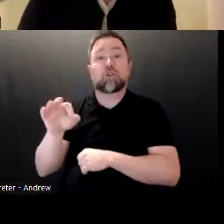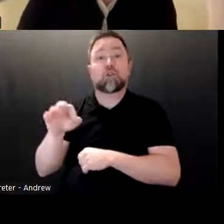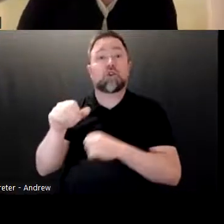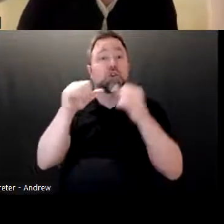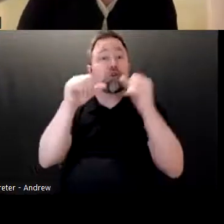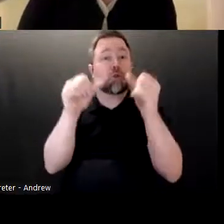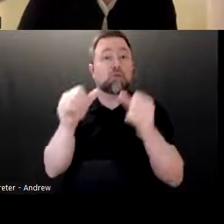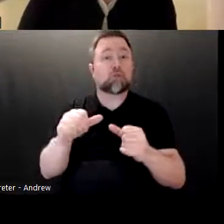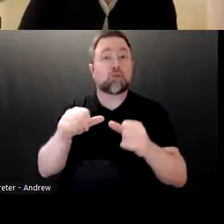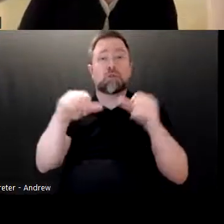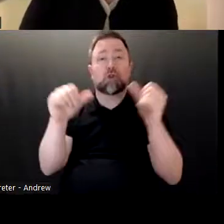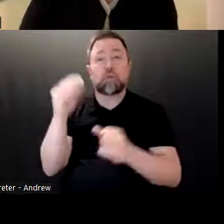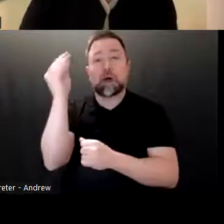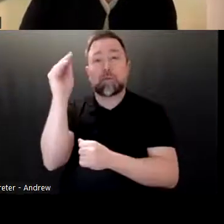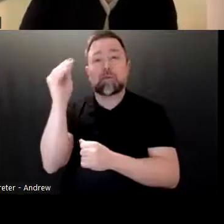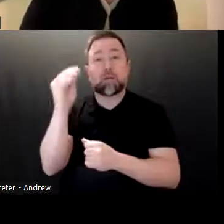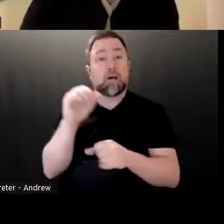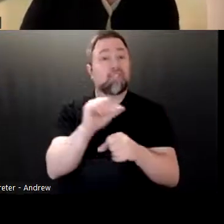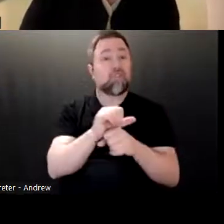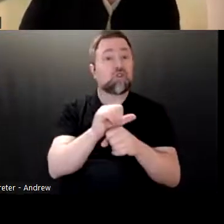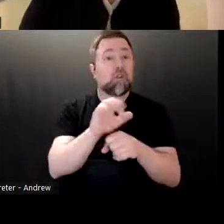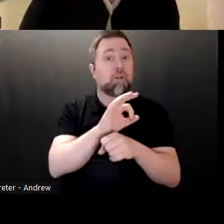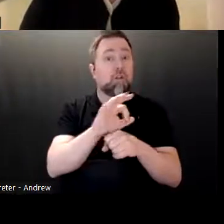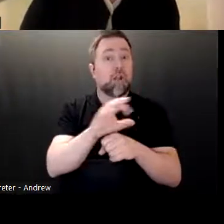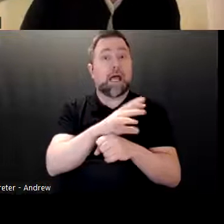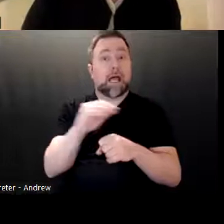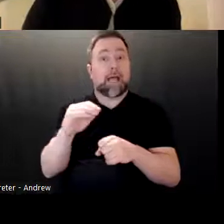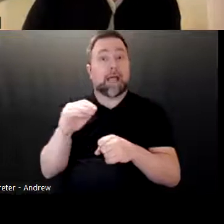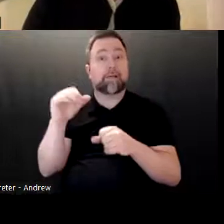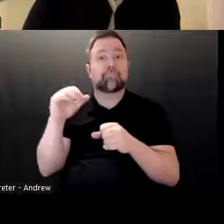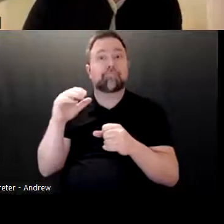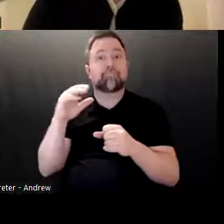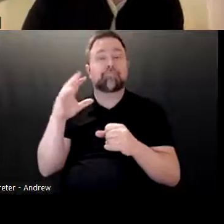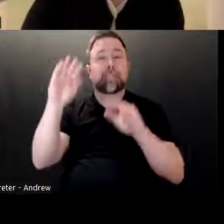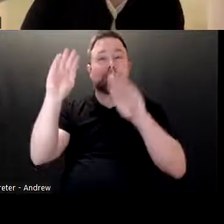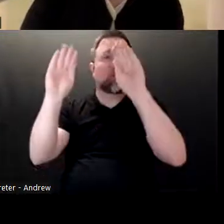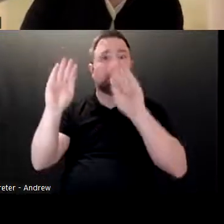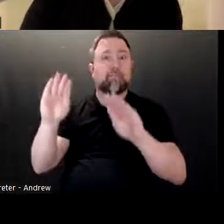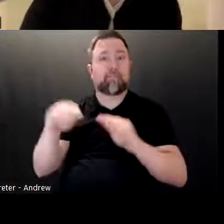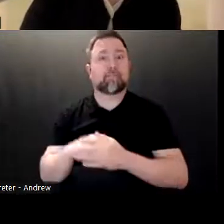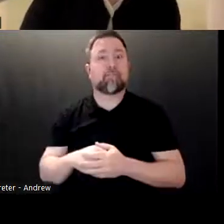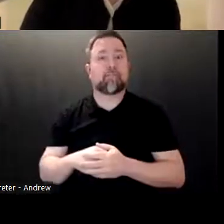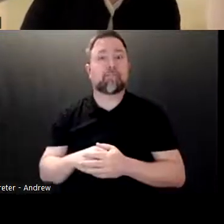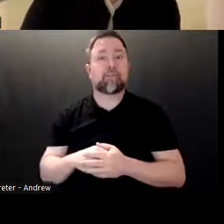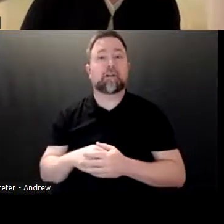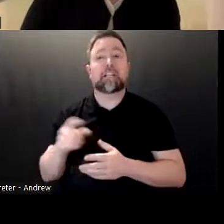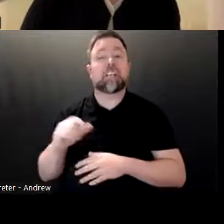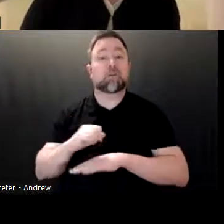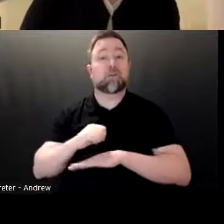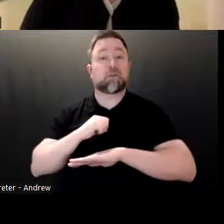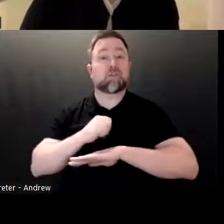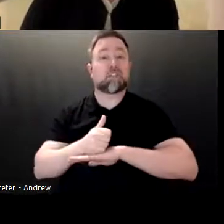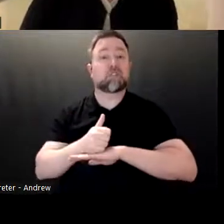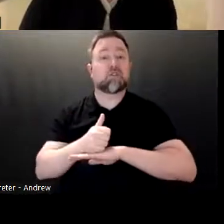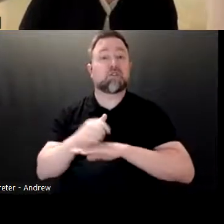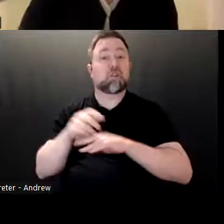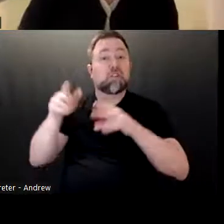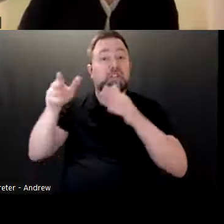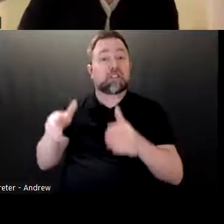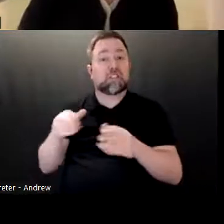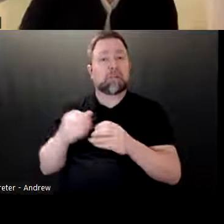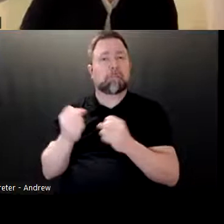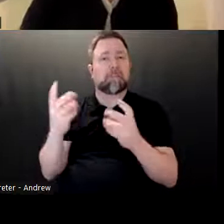sculptural objects, both functional and decorative. But he was really a foundational figure in many